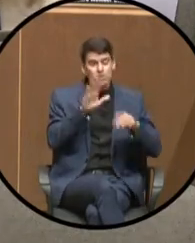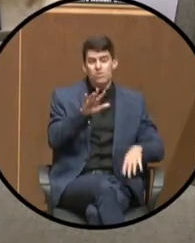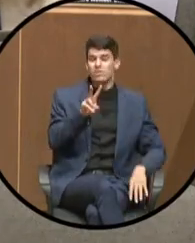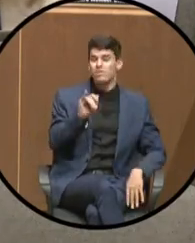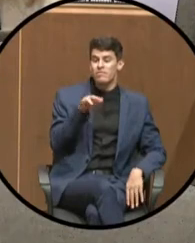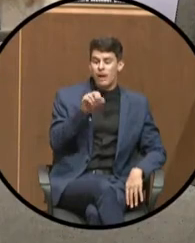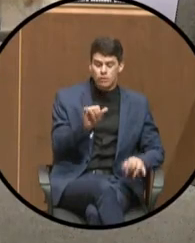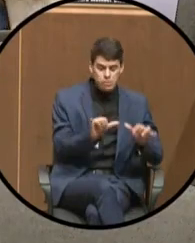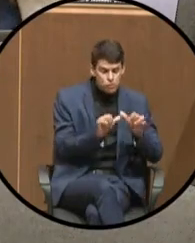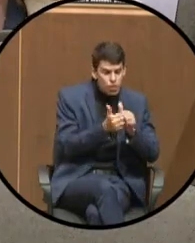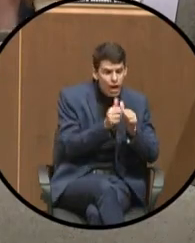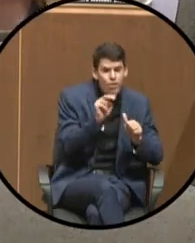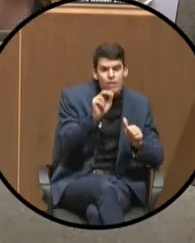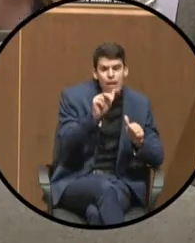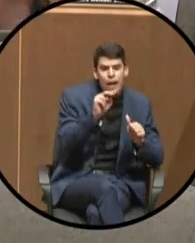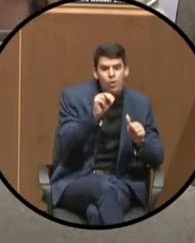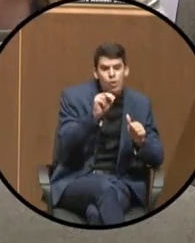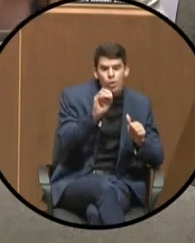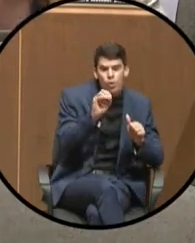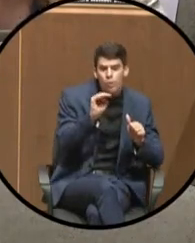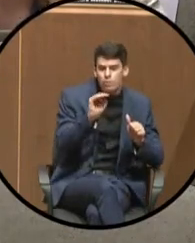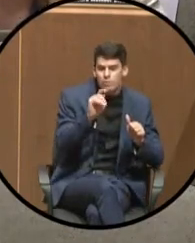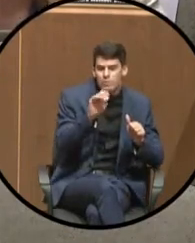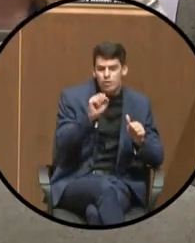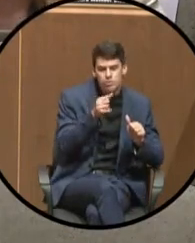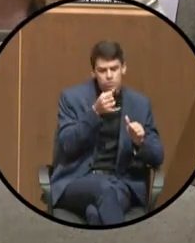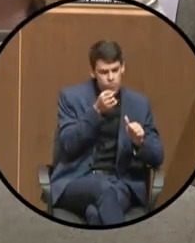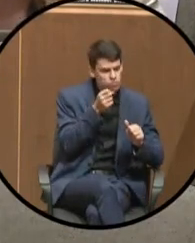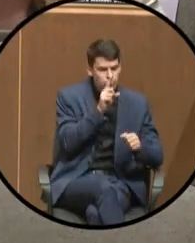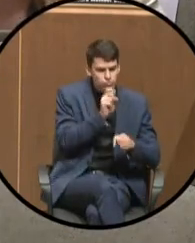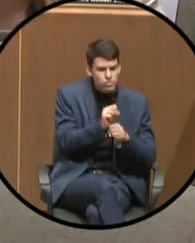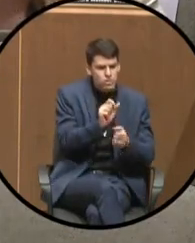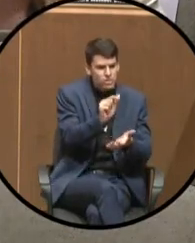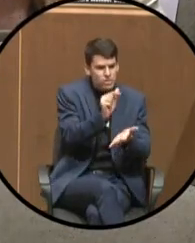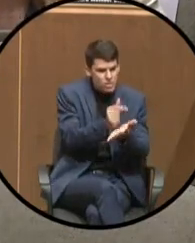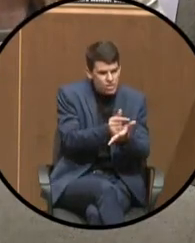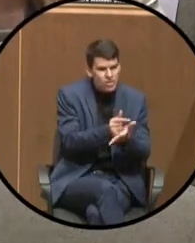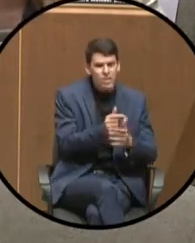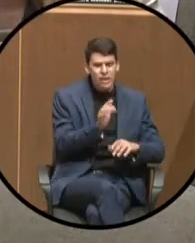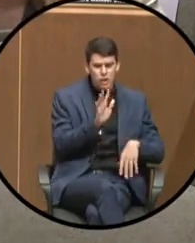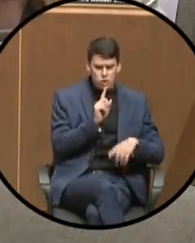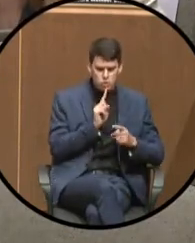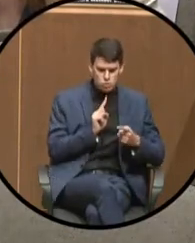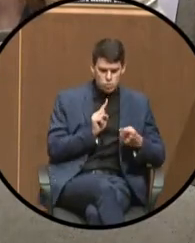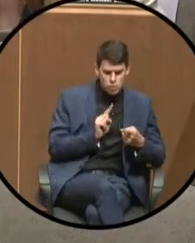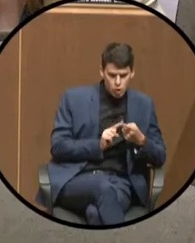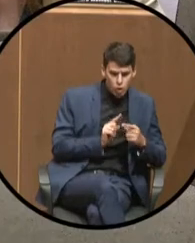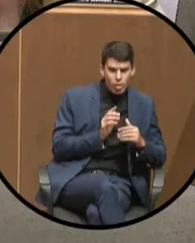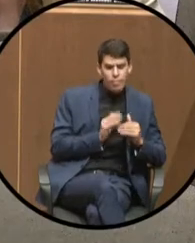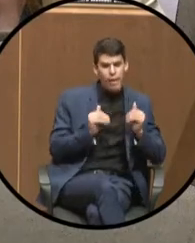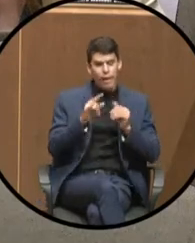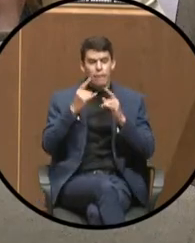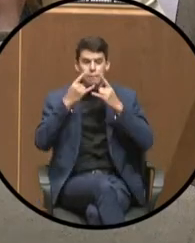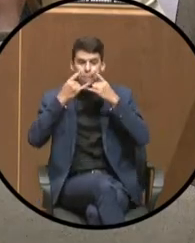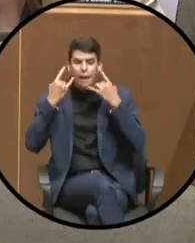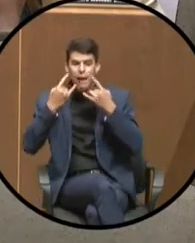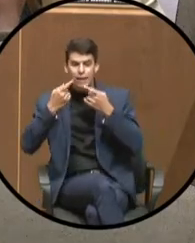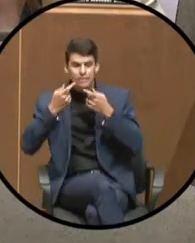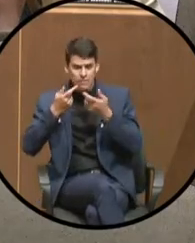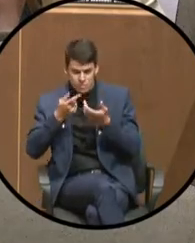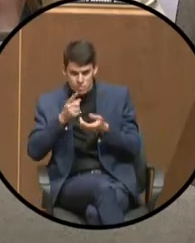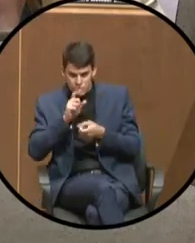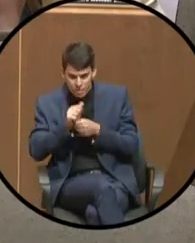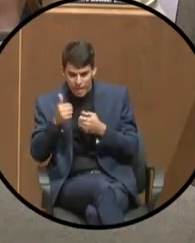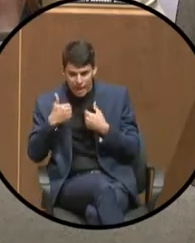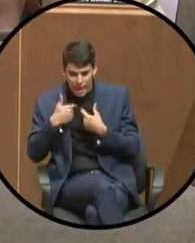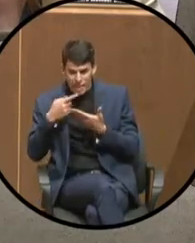in nanometers, and I guarantee you that they are much smaller than the weave in cotton masks and even in disposable masks, which have a disclaimer